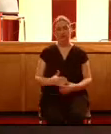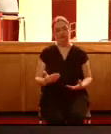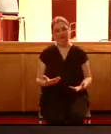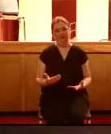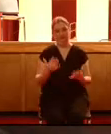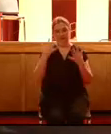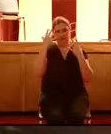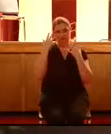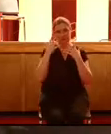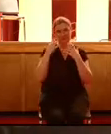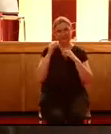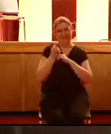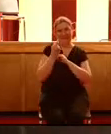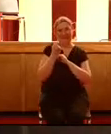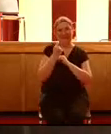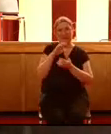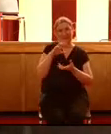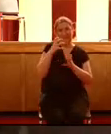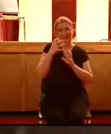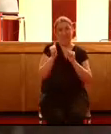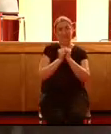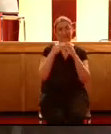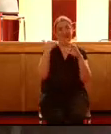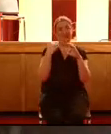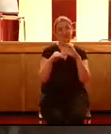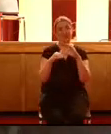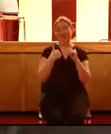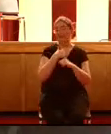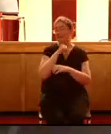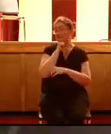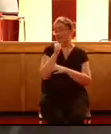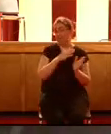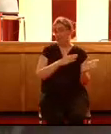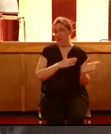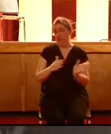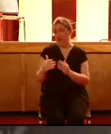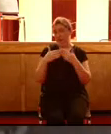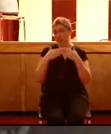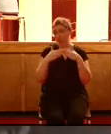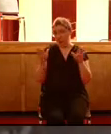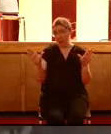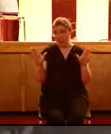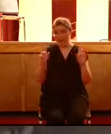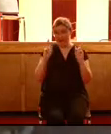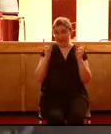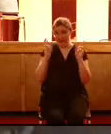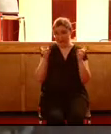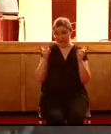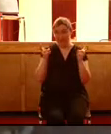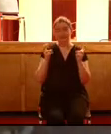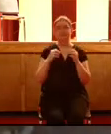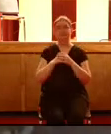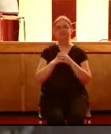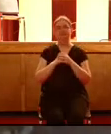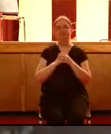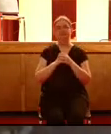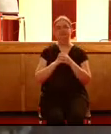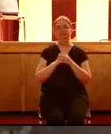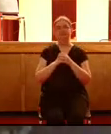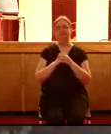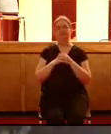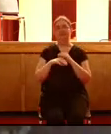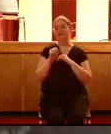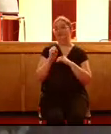Unfortunately, there was a little mix-up with the emails, and I did not prepare an opening statement because I didn't know I was supposed to, so I'm going to wing